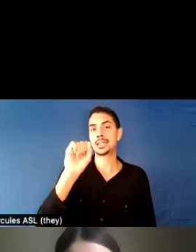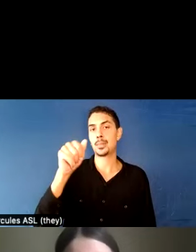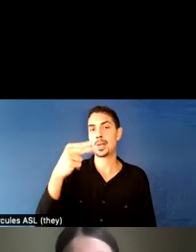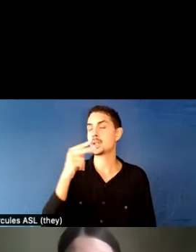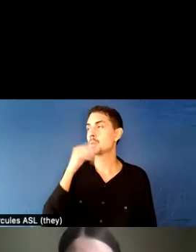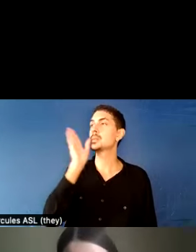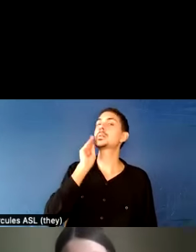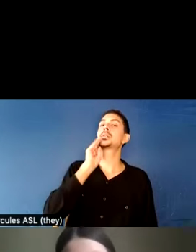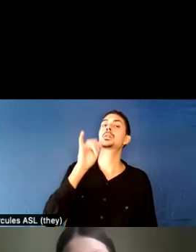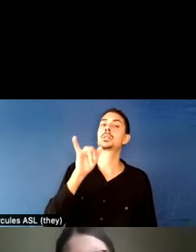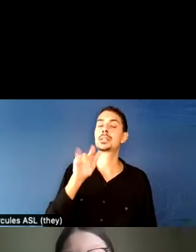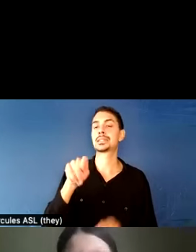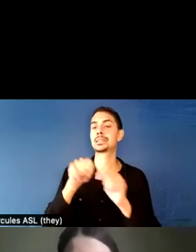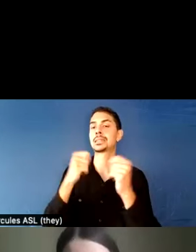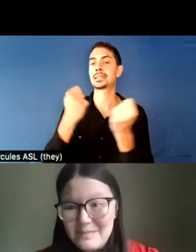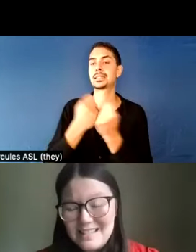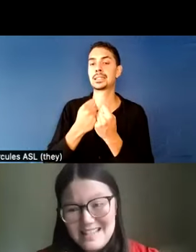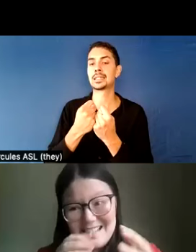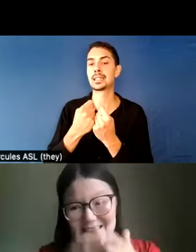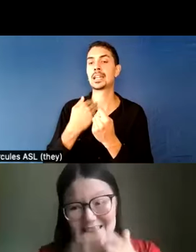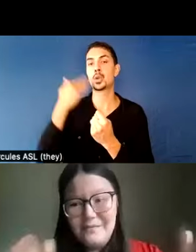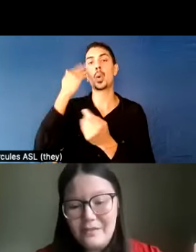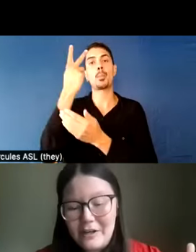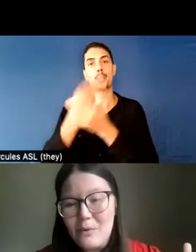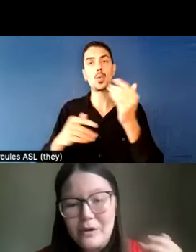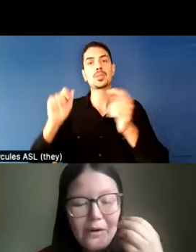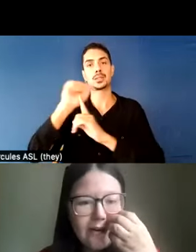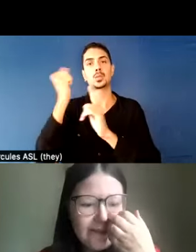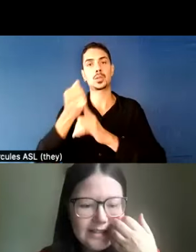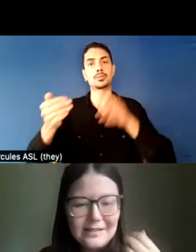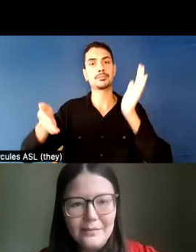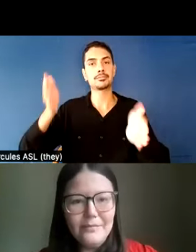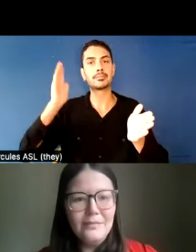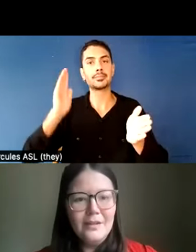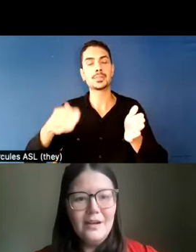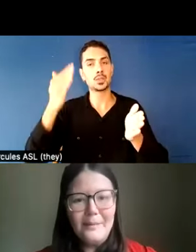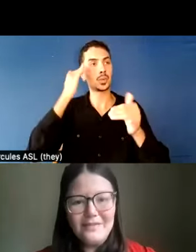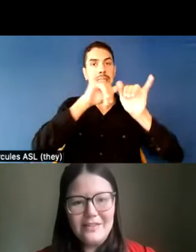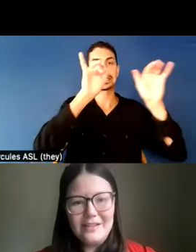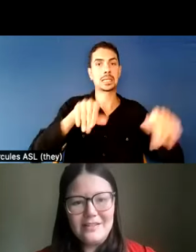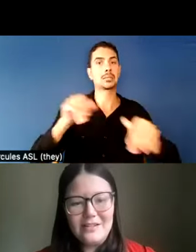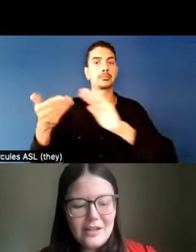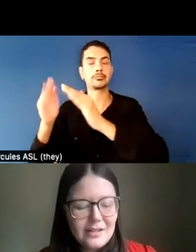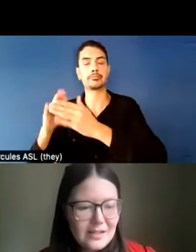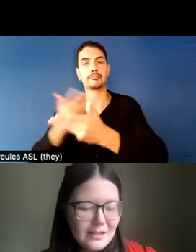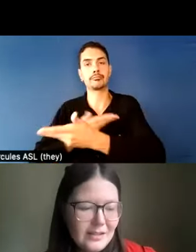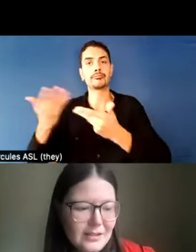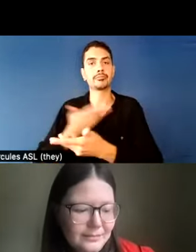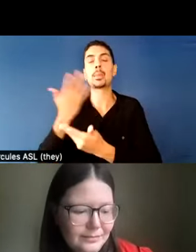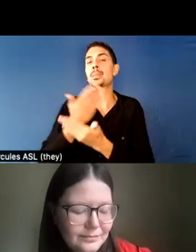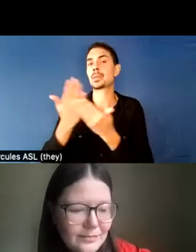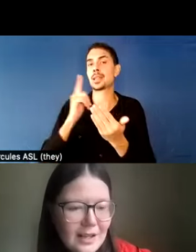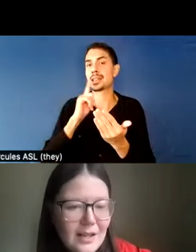the people on the team to kind of know both sides, because that is a very important part of the system. Even things such as